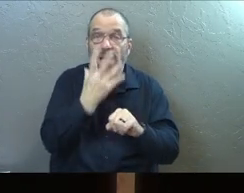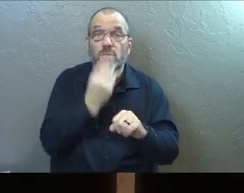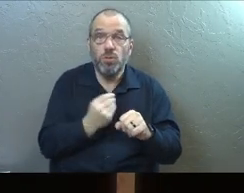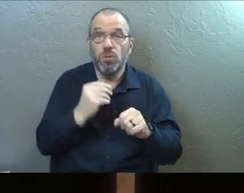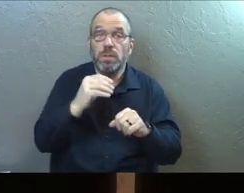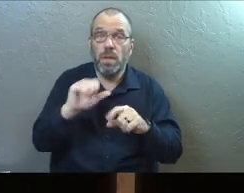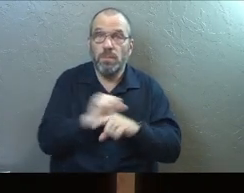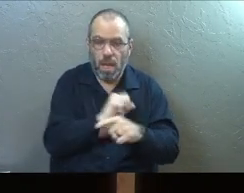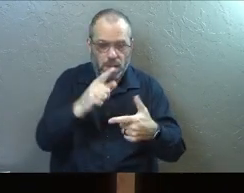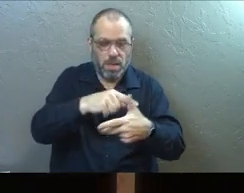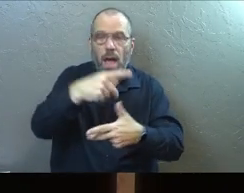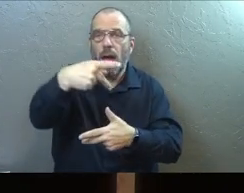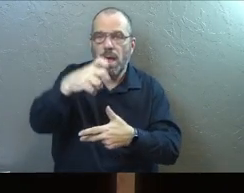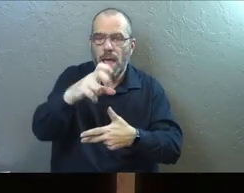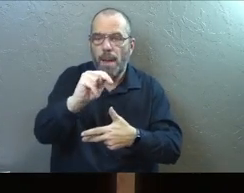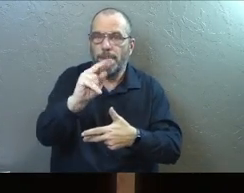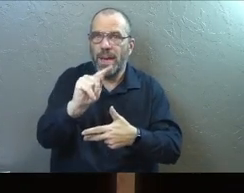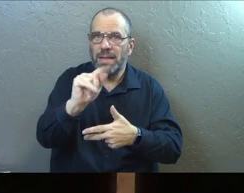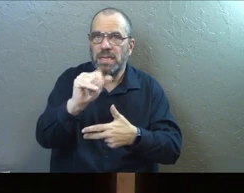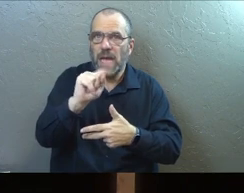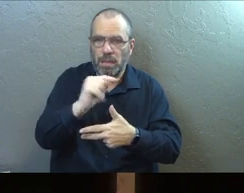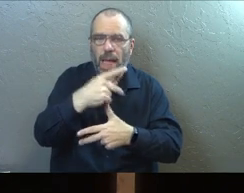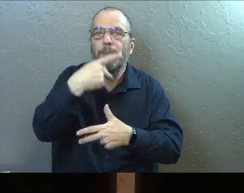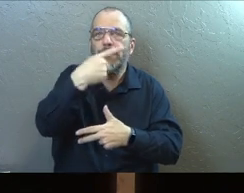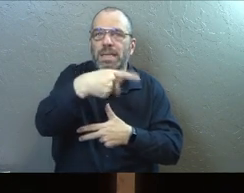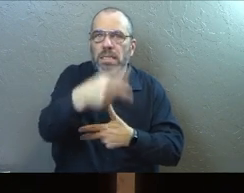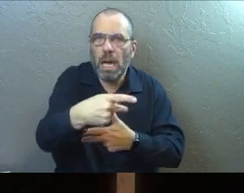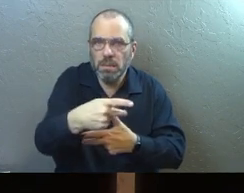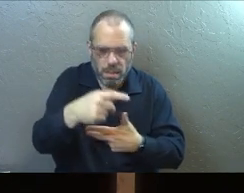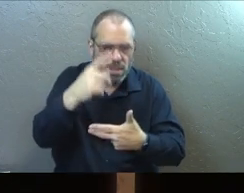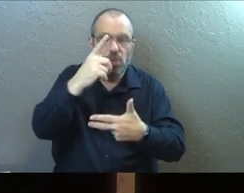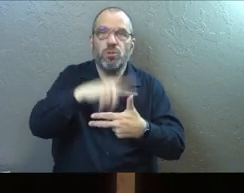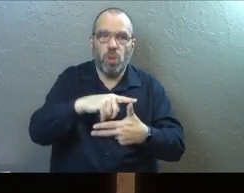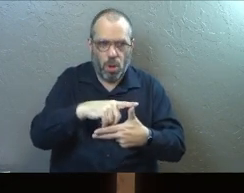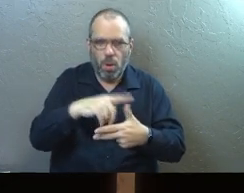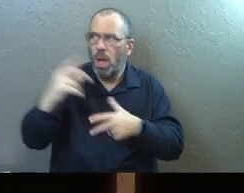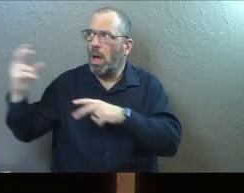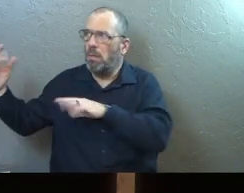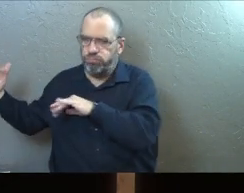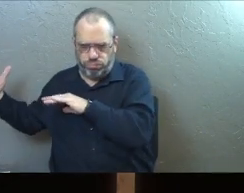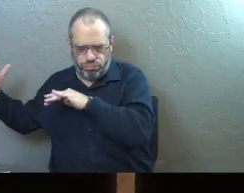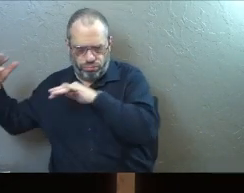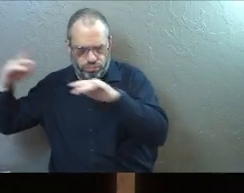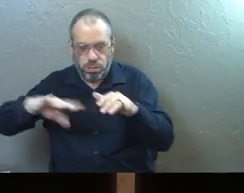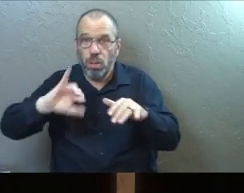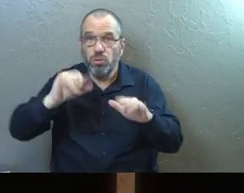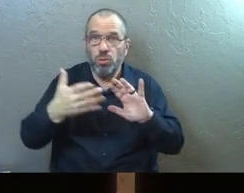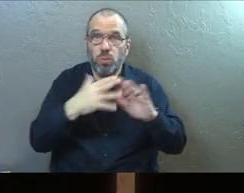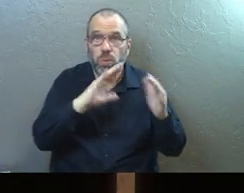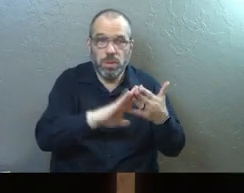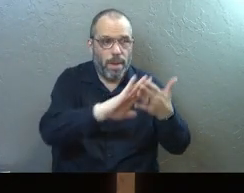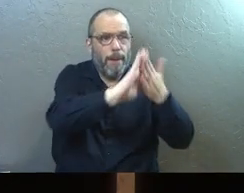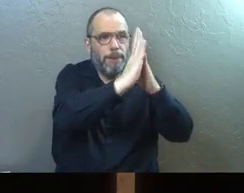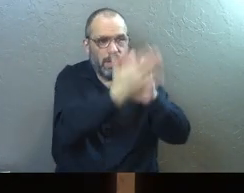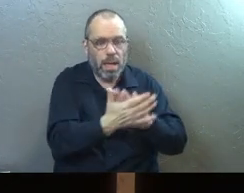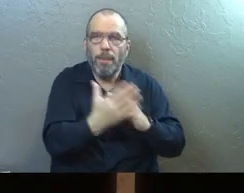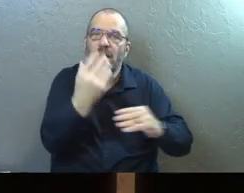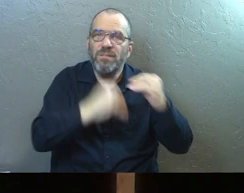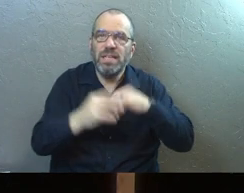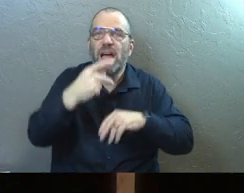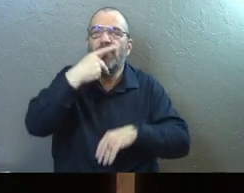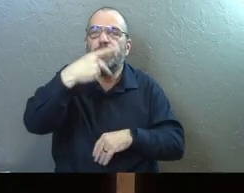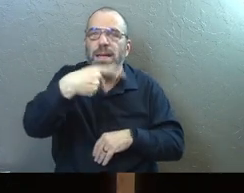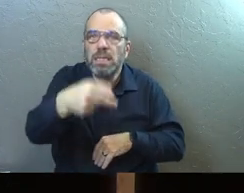Jewish calendar. Pentecost was one of those three. So they likely would have traveled into Jerusalem to be part of the feast